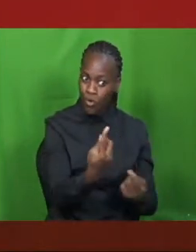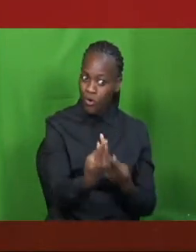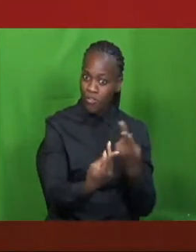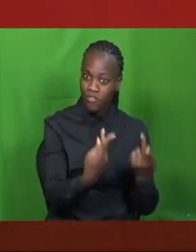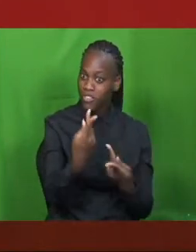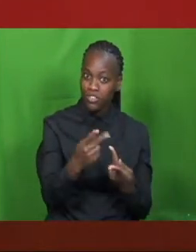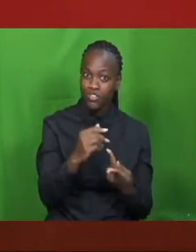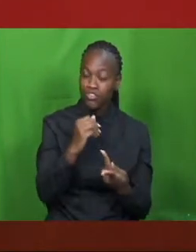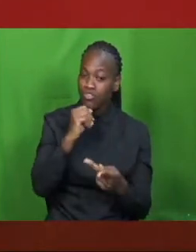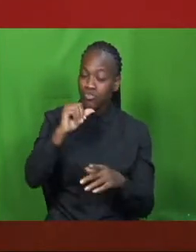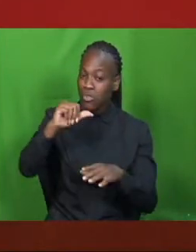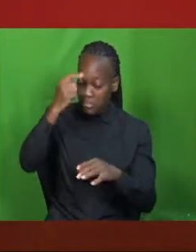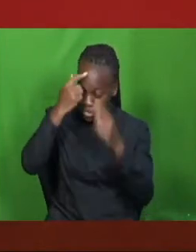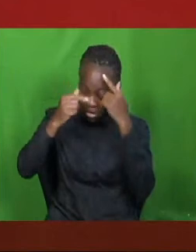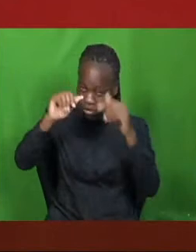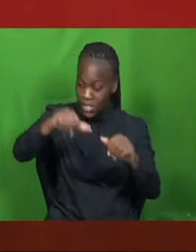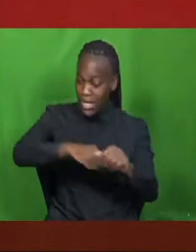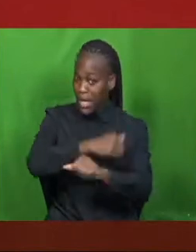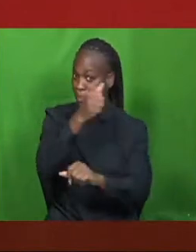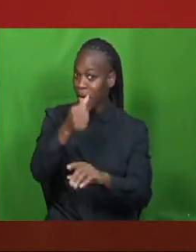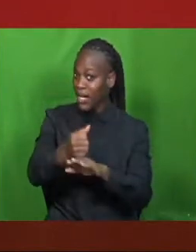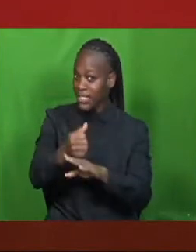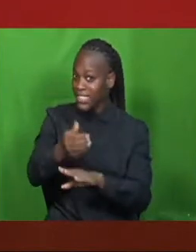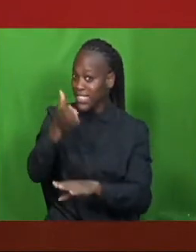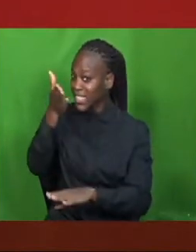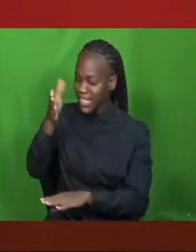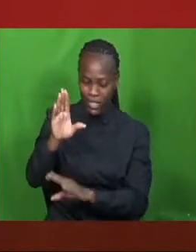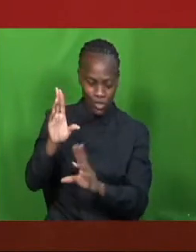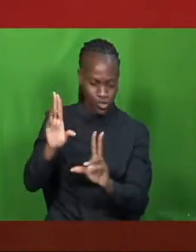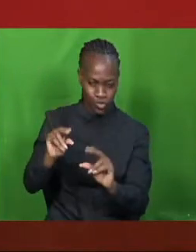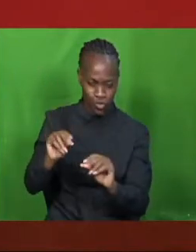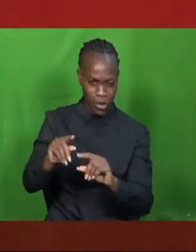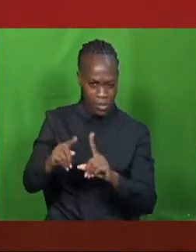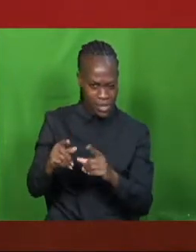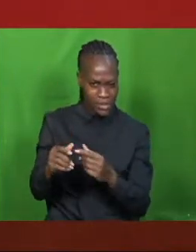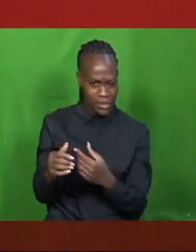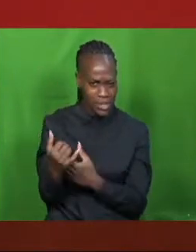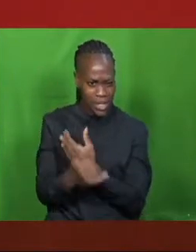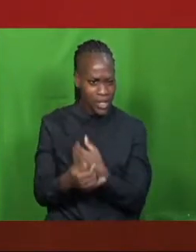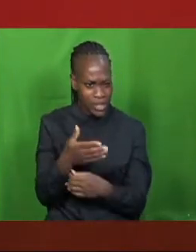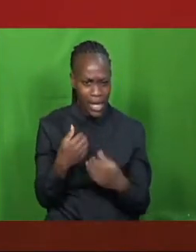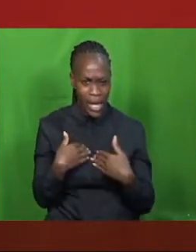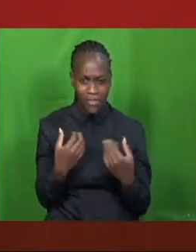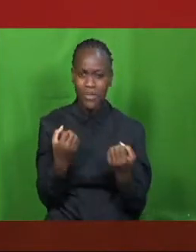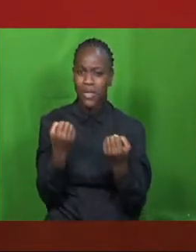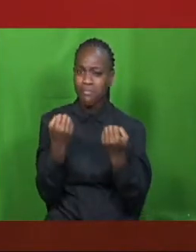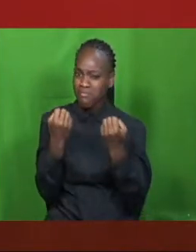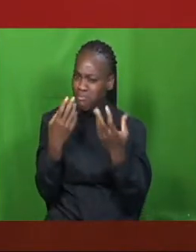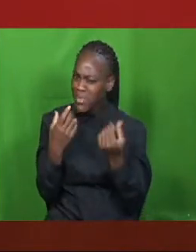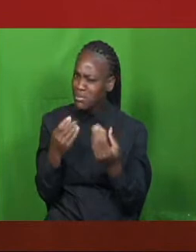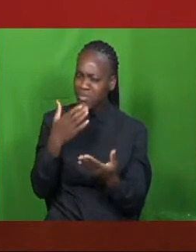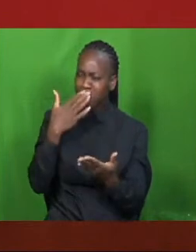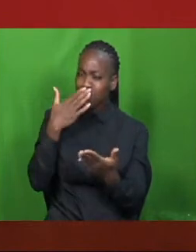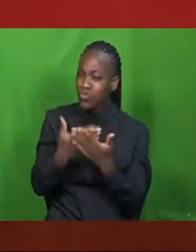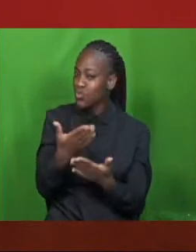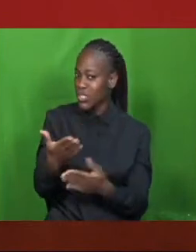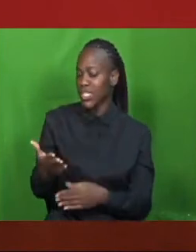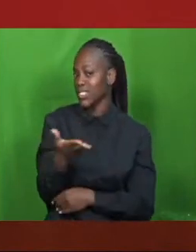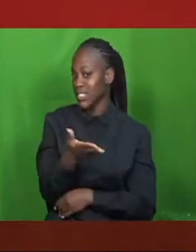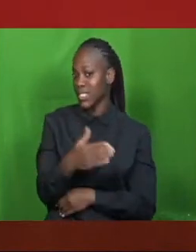shoulders and have kept executing to sustain CPA Africa. And, Mr. Speaker, as